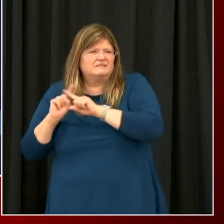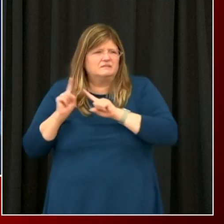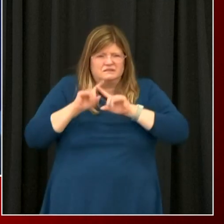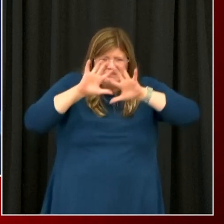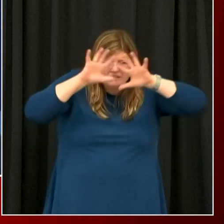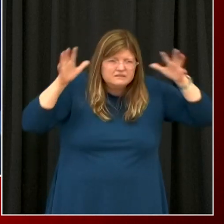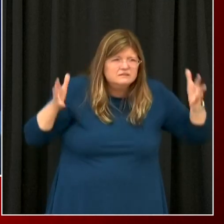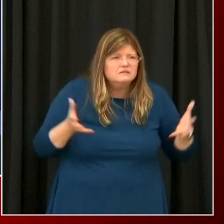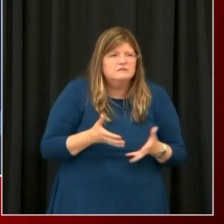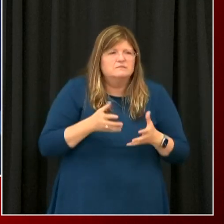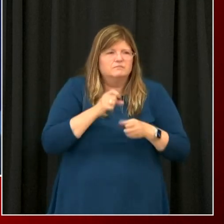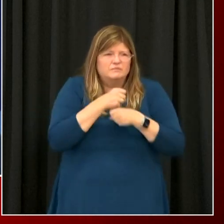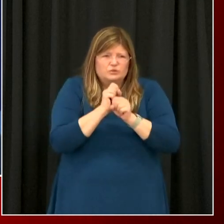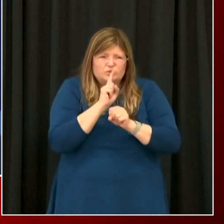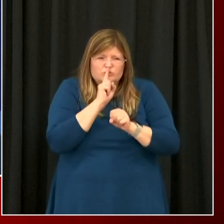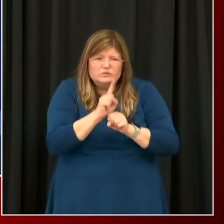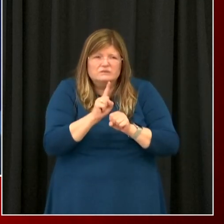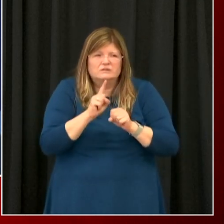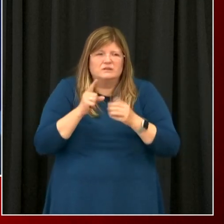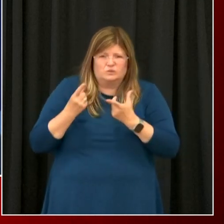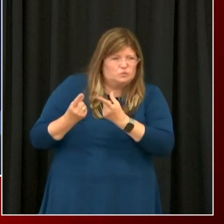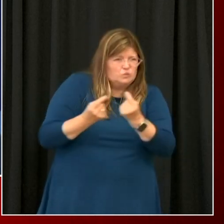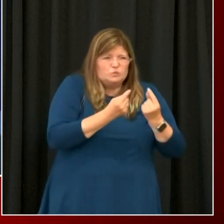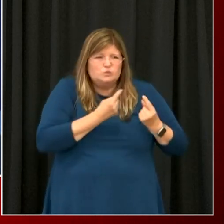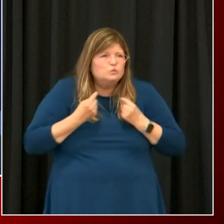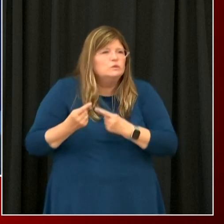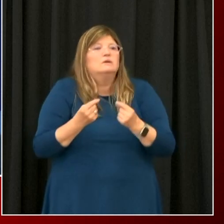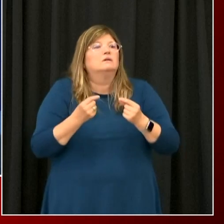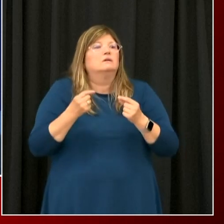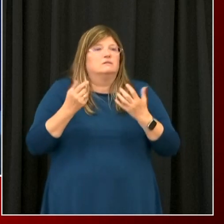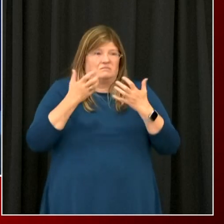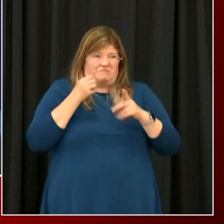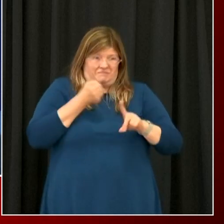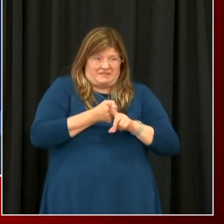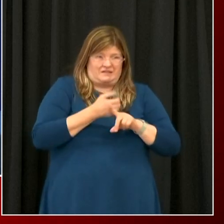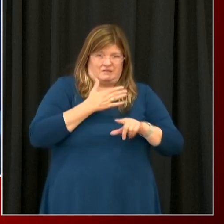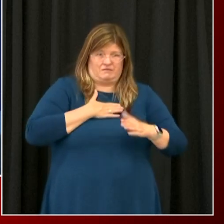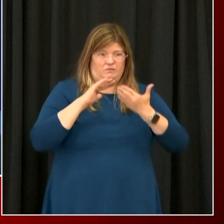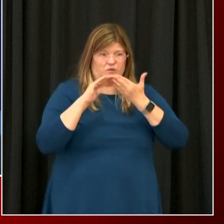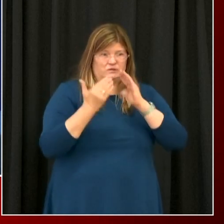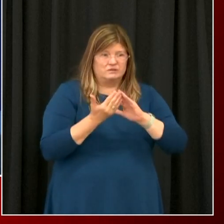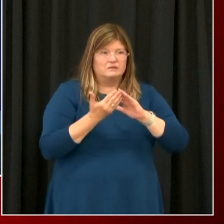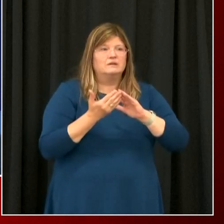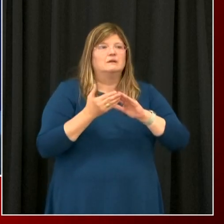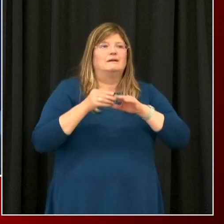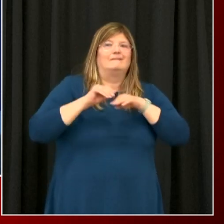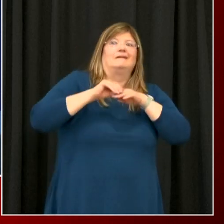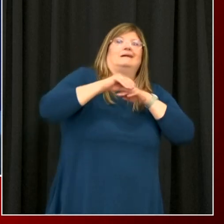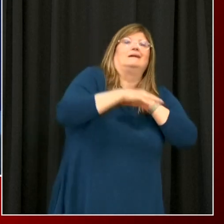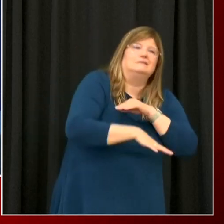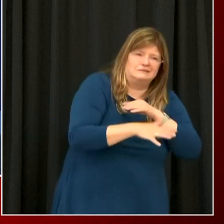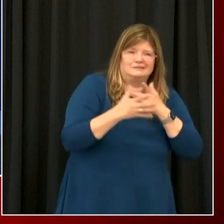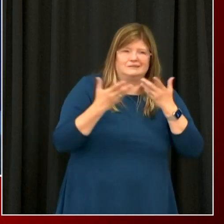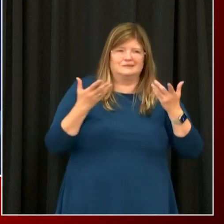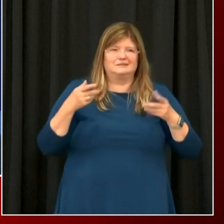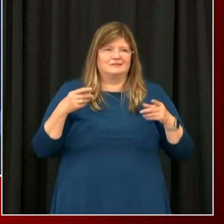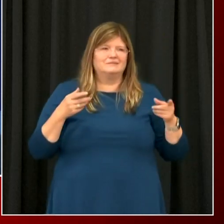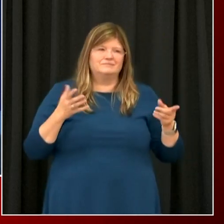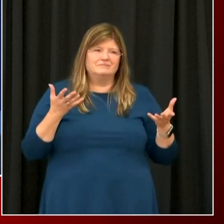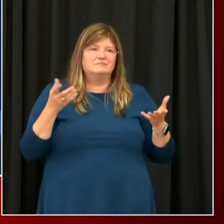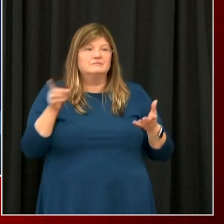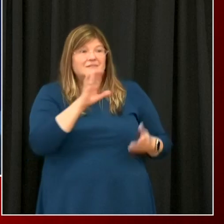collectively do in our community that drives how we make recommendations about what it's safe for us to do next. June 19th would be the earliest.